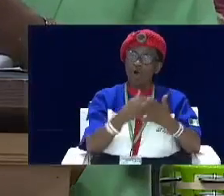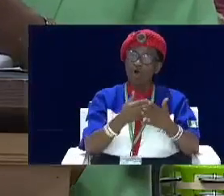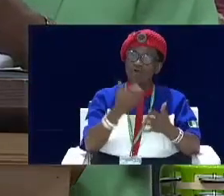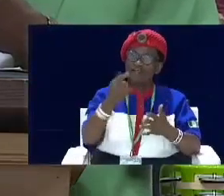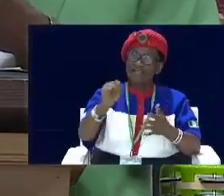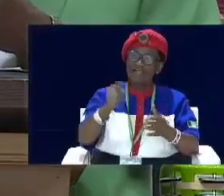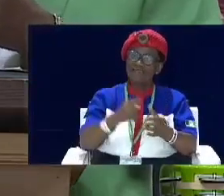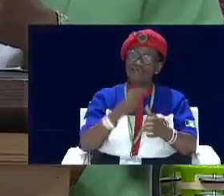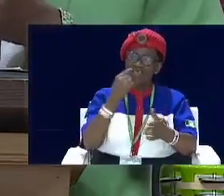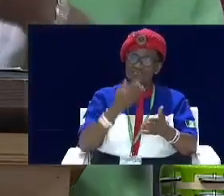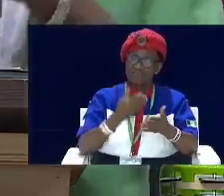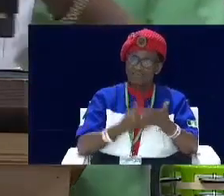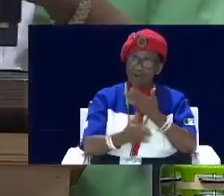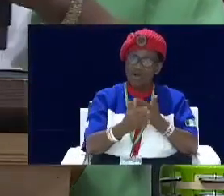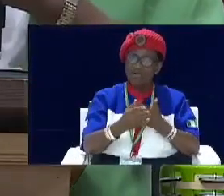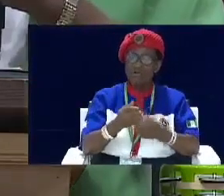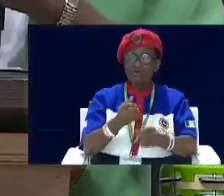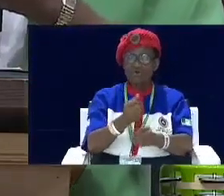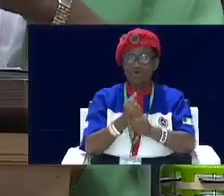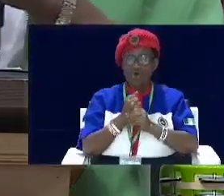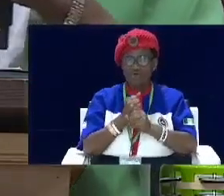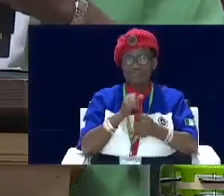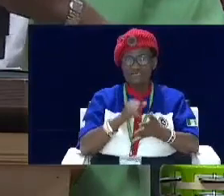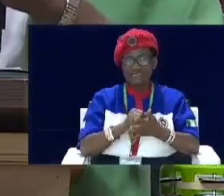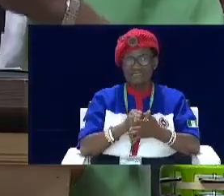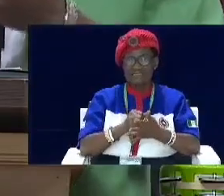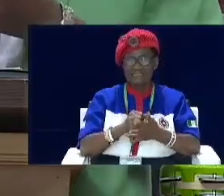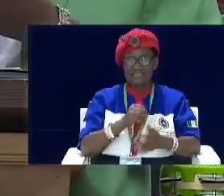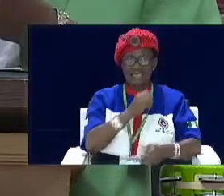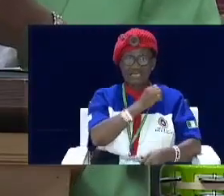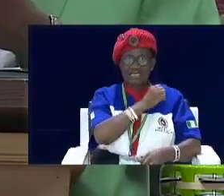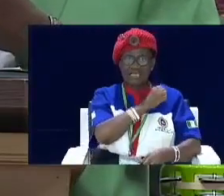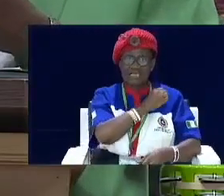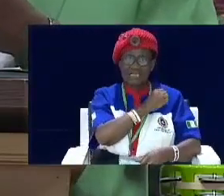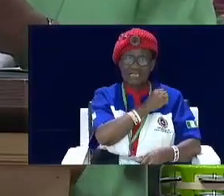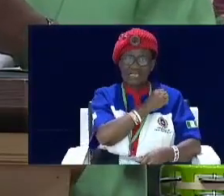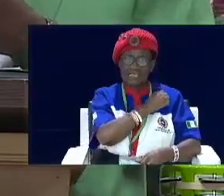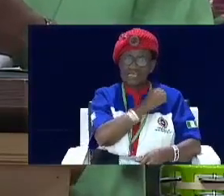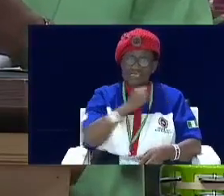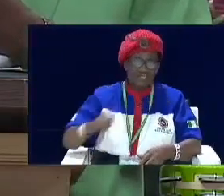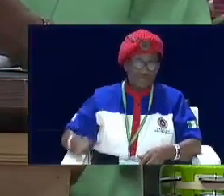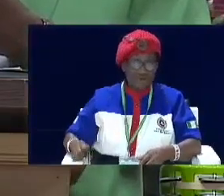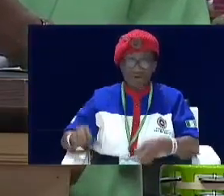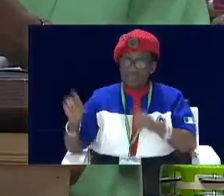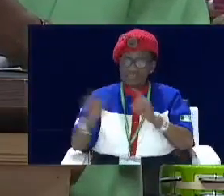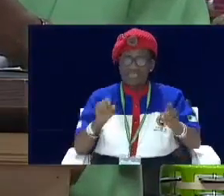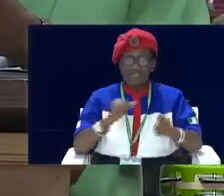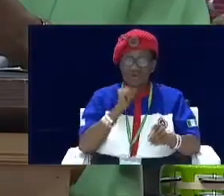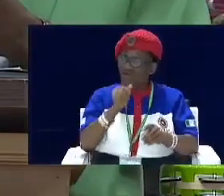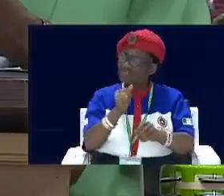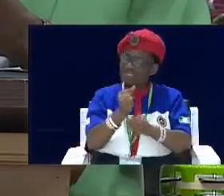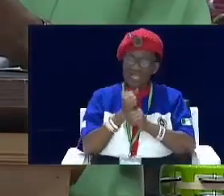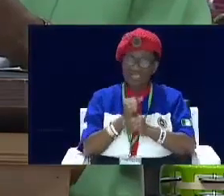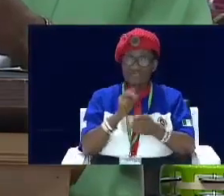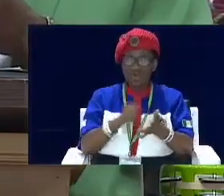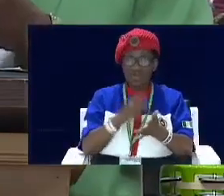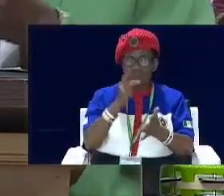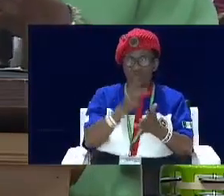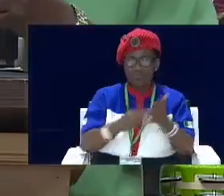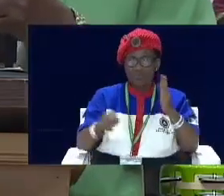won gba. Esau didn't get the double portion. Fun apere Isau ko ri ilopo meji yi